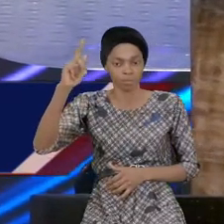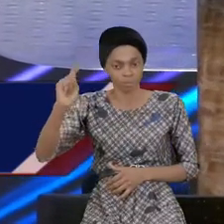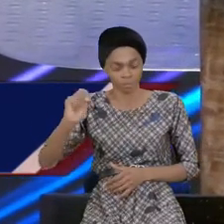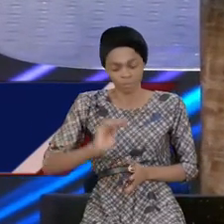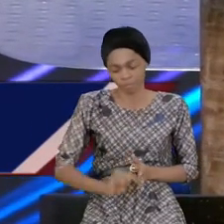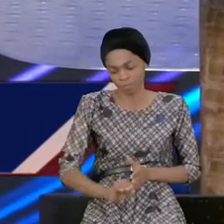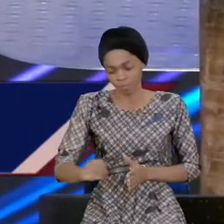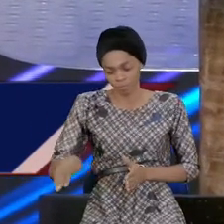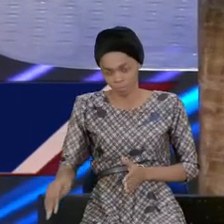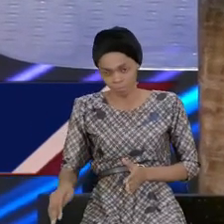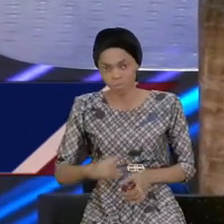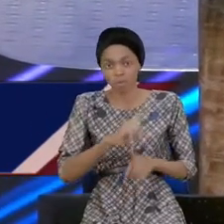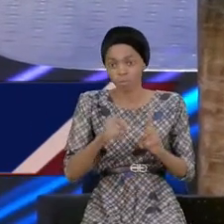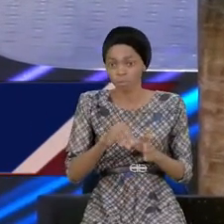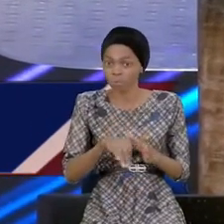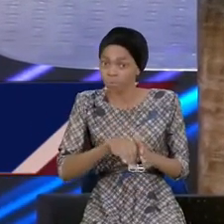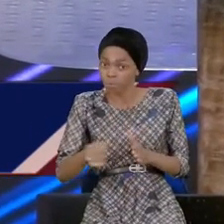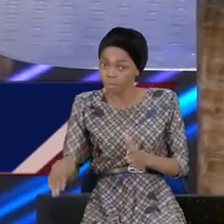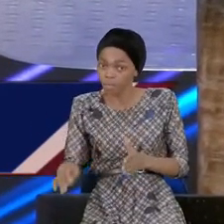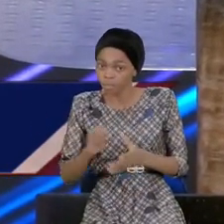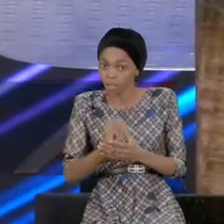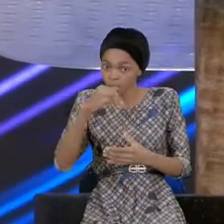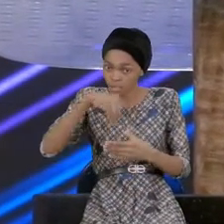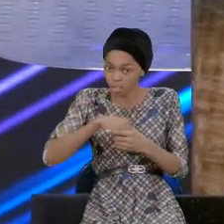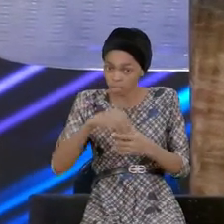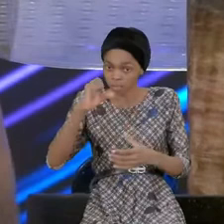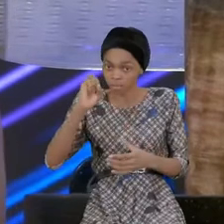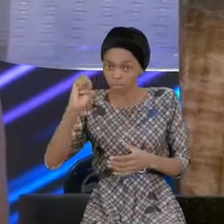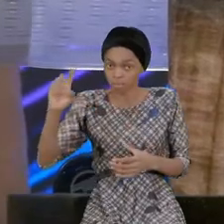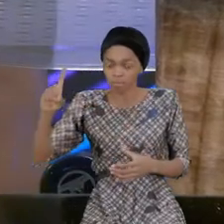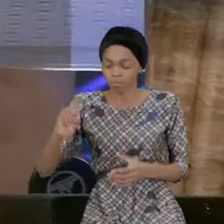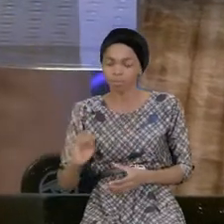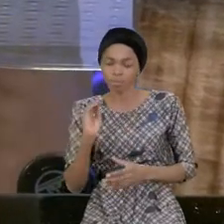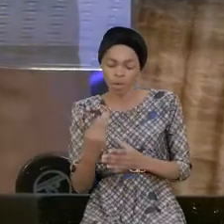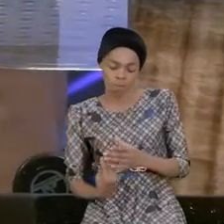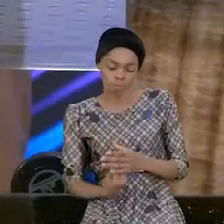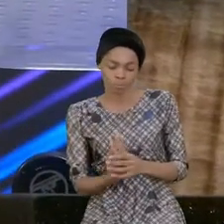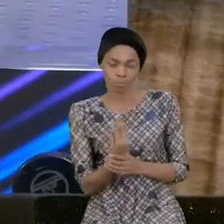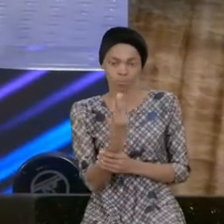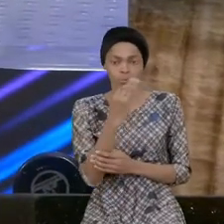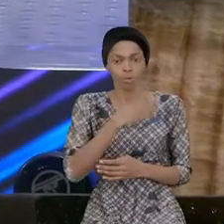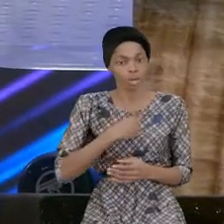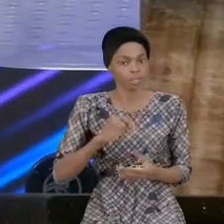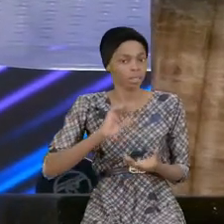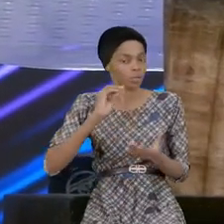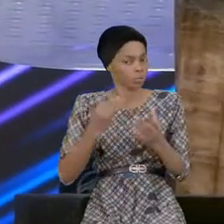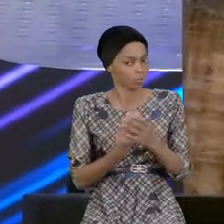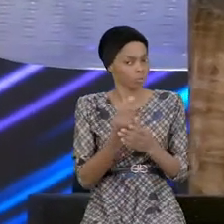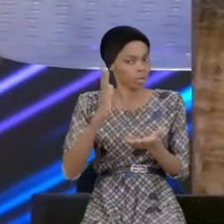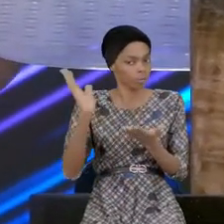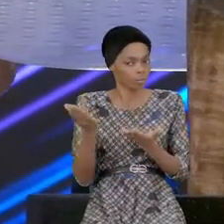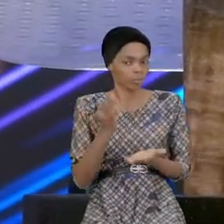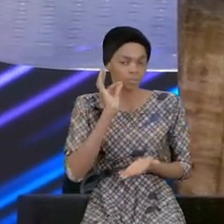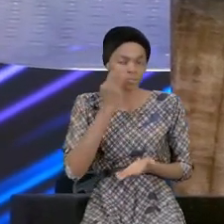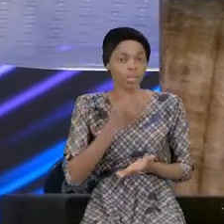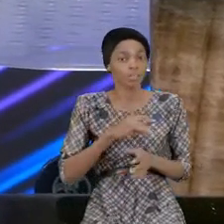forth, germinates, and then eventually we have fruit. And we do that by cultivation. You